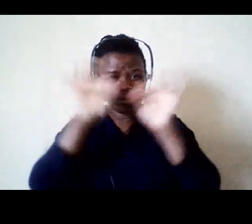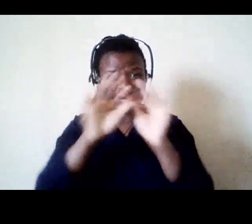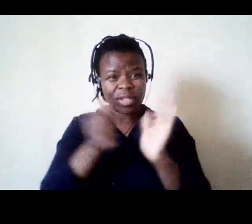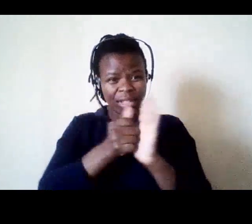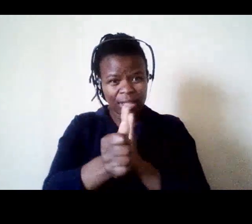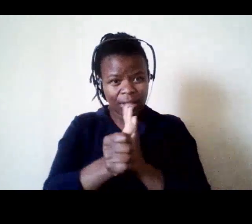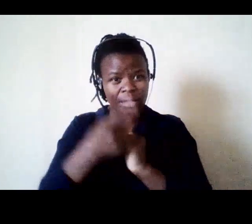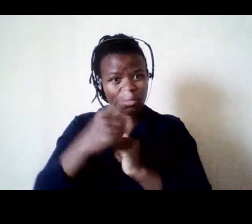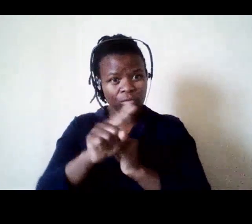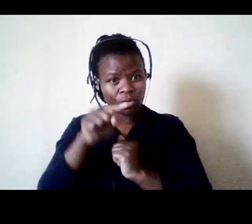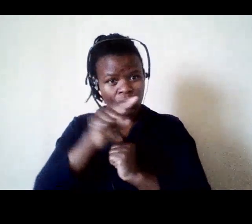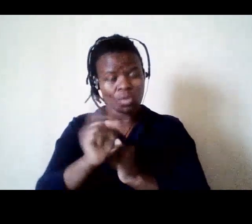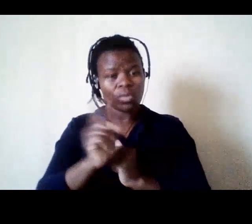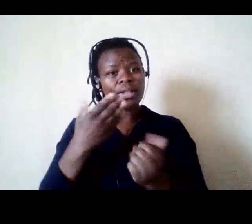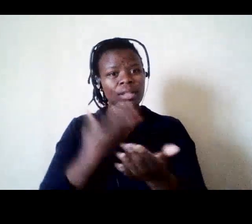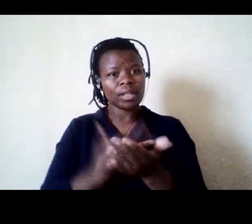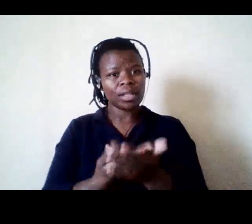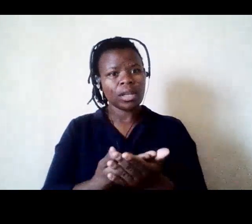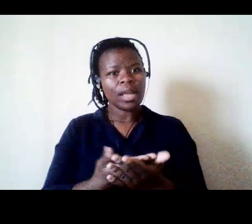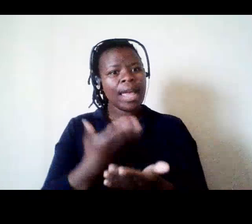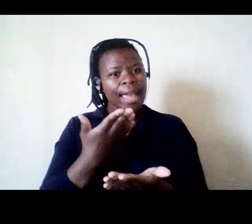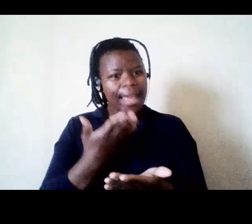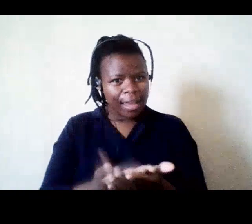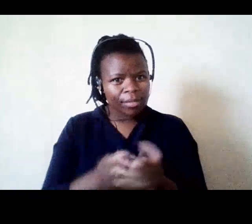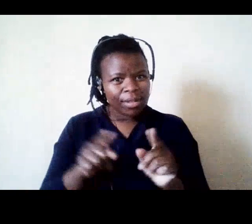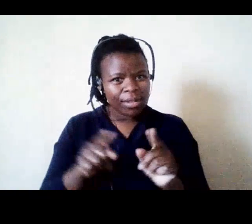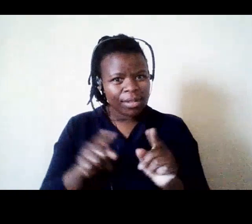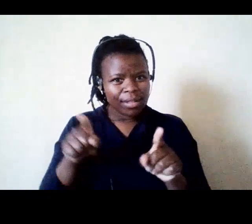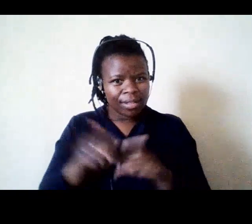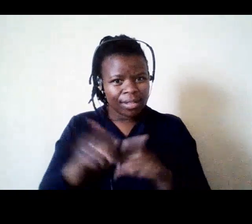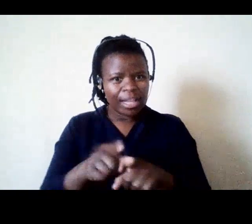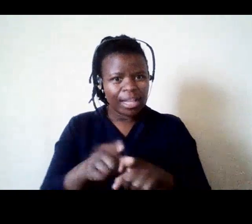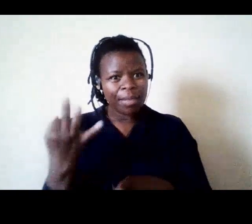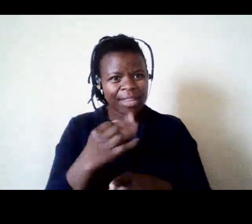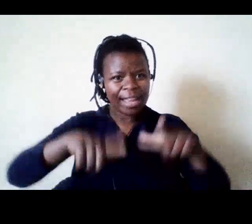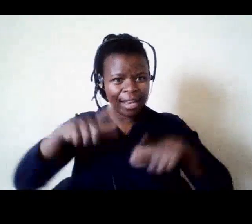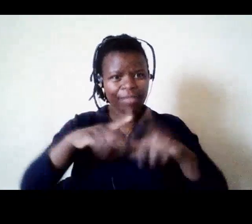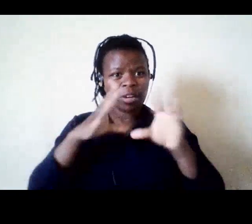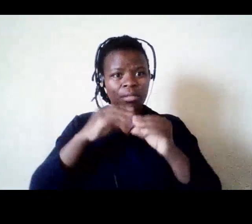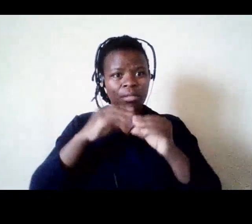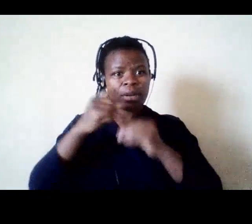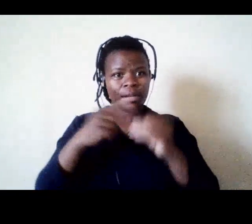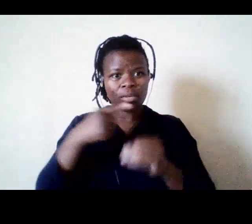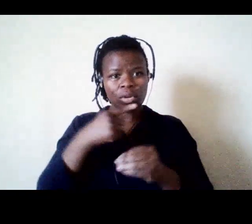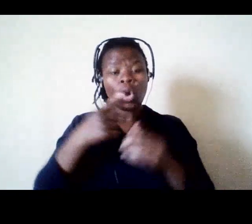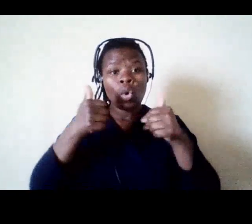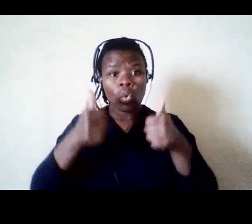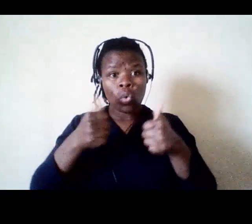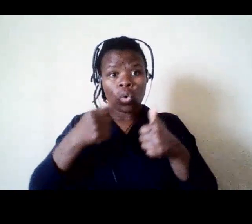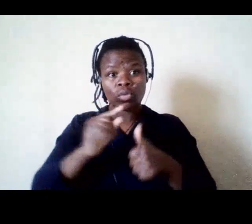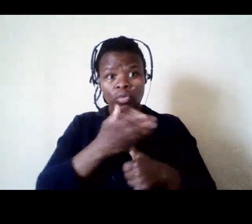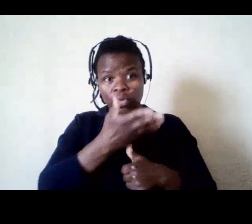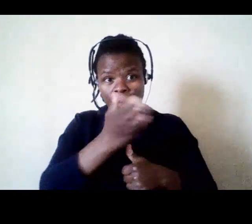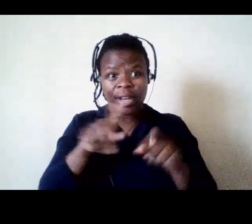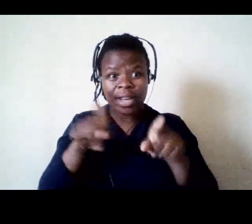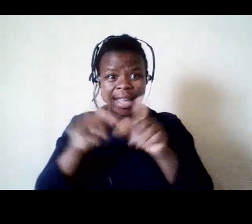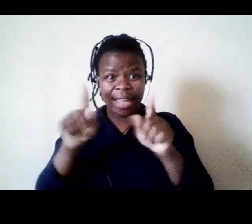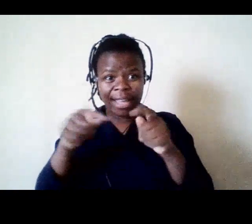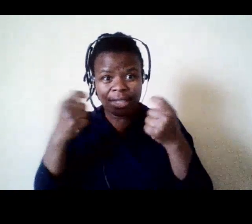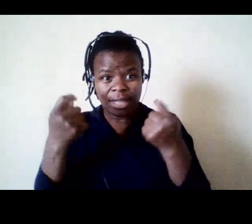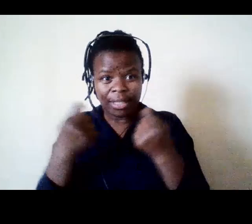disconscious ableism, and those 3 levels. We talked about it. So it's always good for you guys to ascertain, analyze